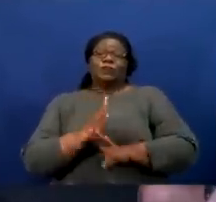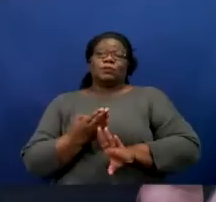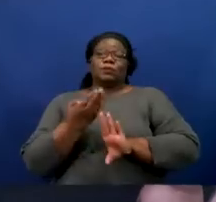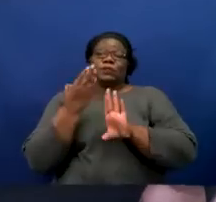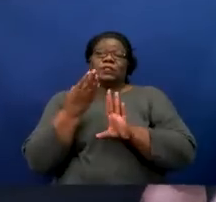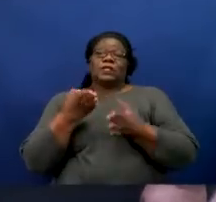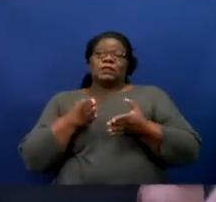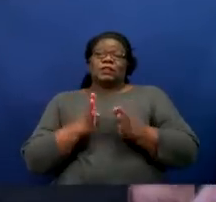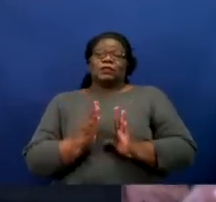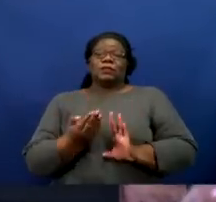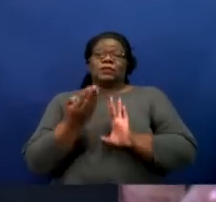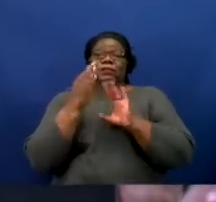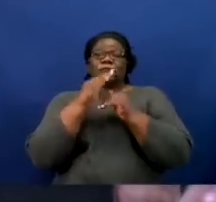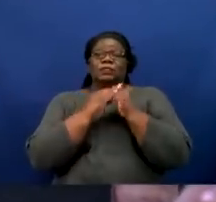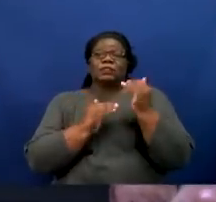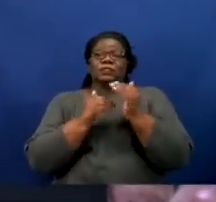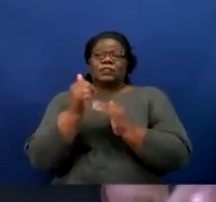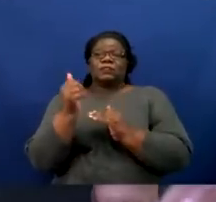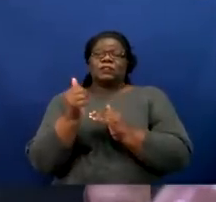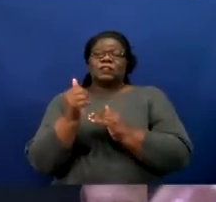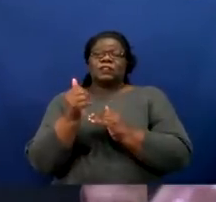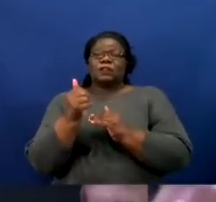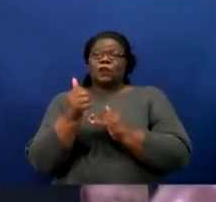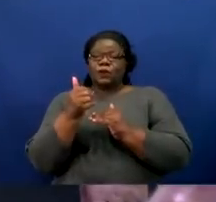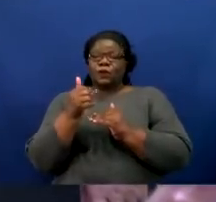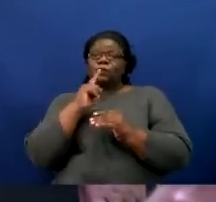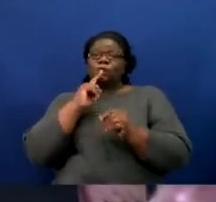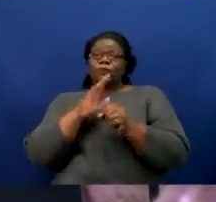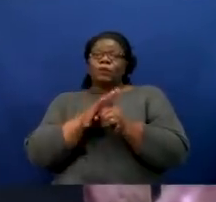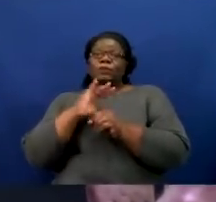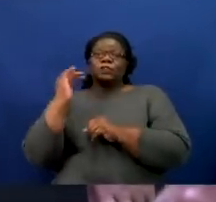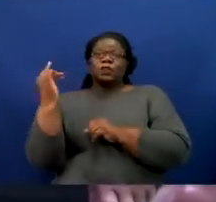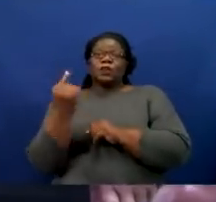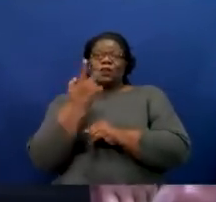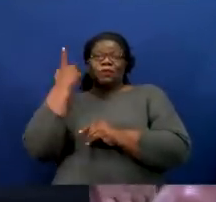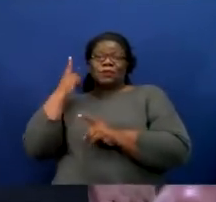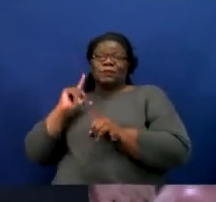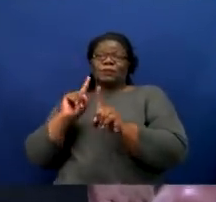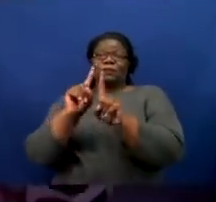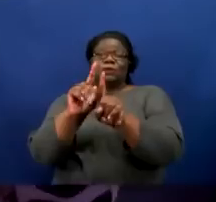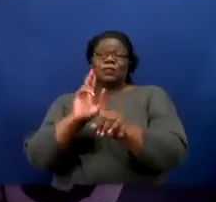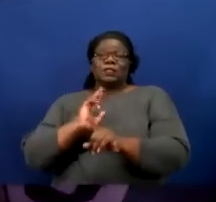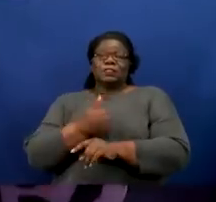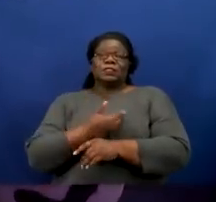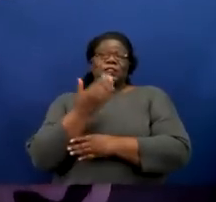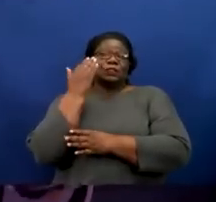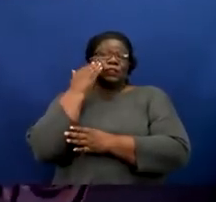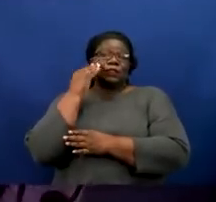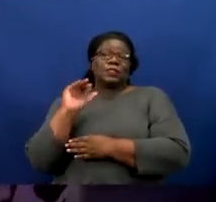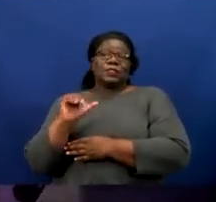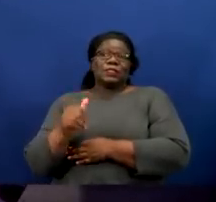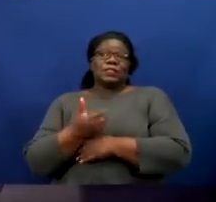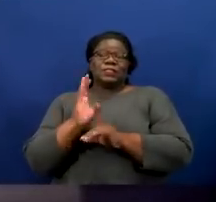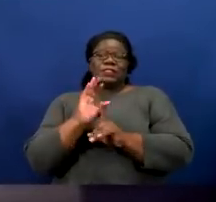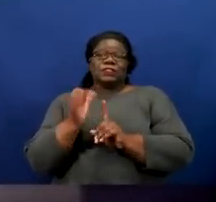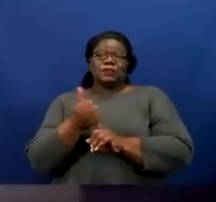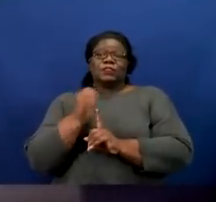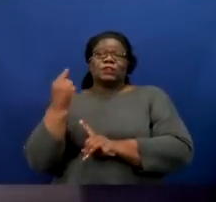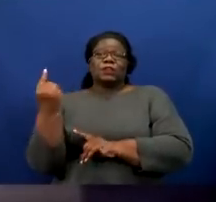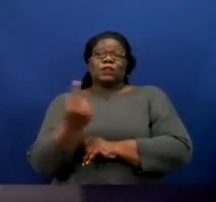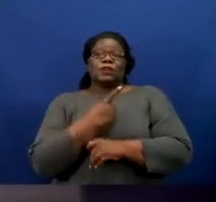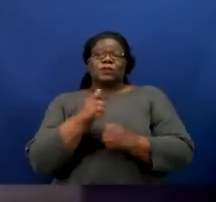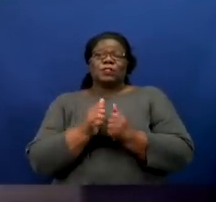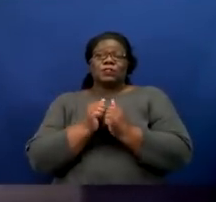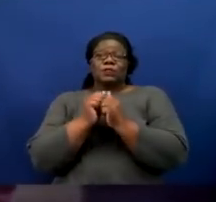comforting to them. You promise never to leave us nor forsake us. And know in any situation, we know that you are always there for